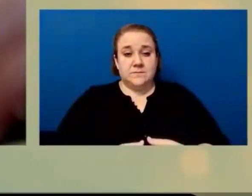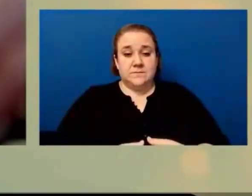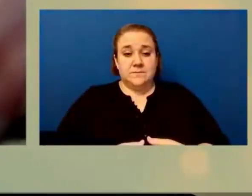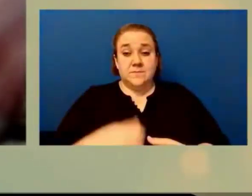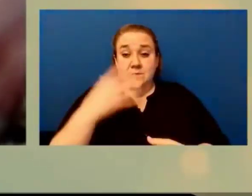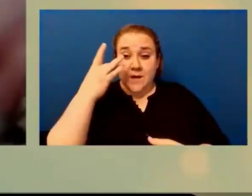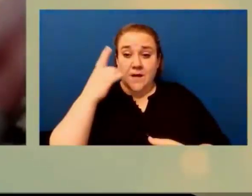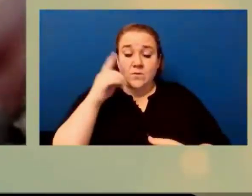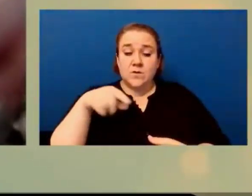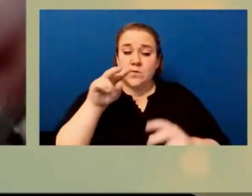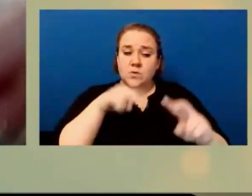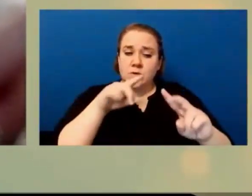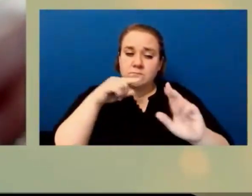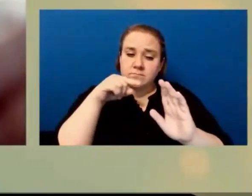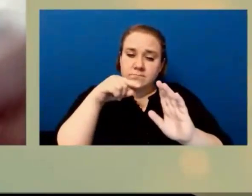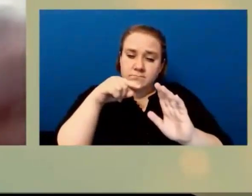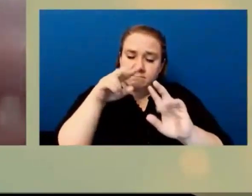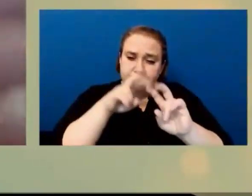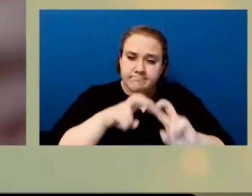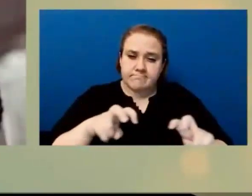because when you look more closely,